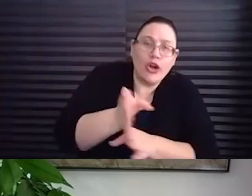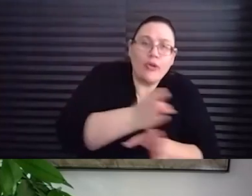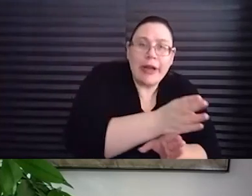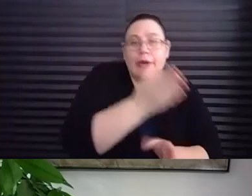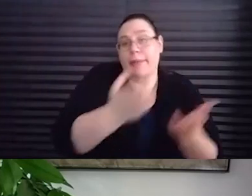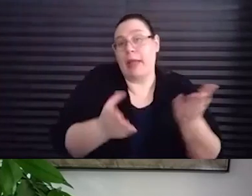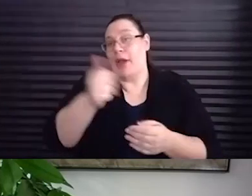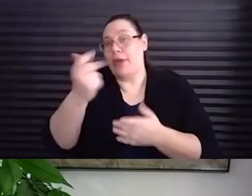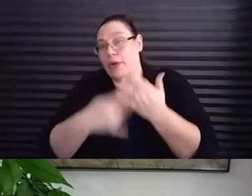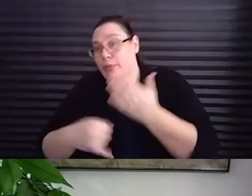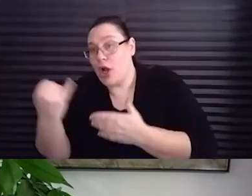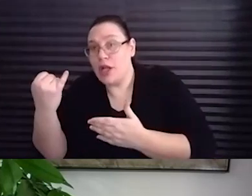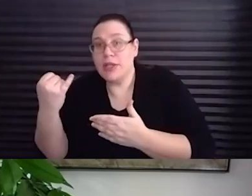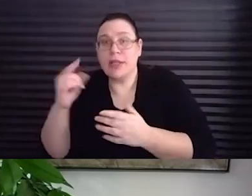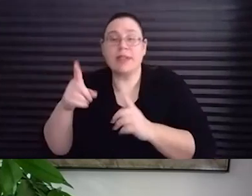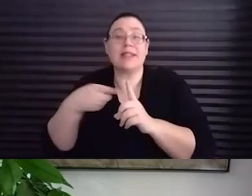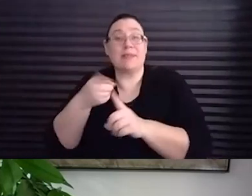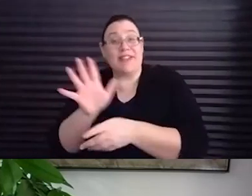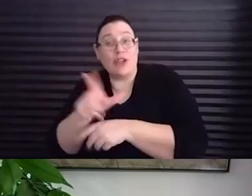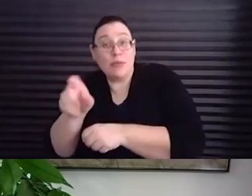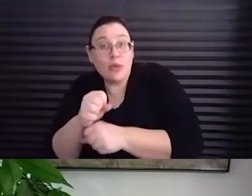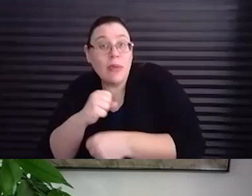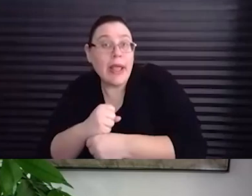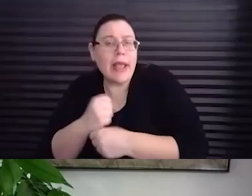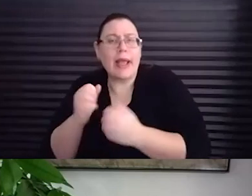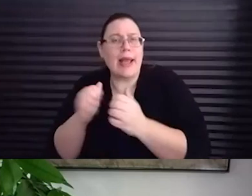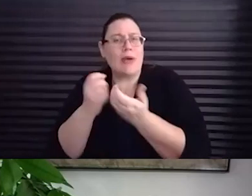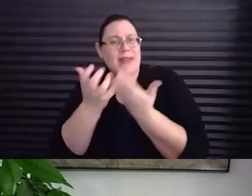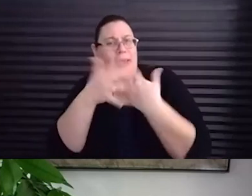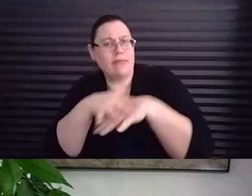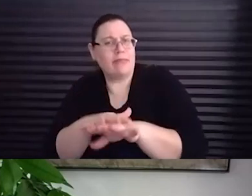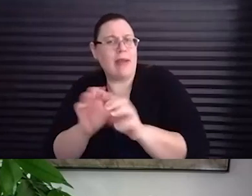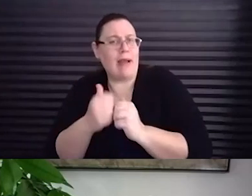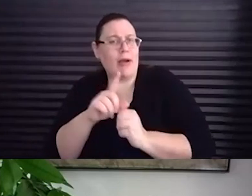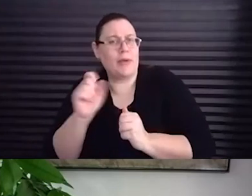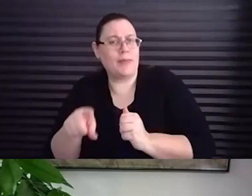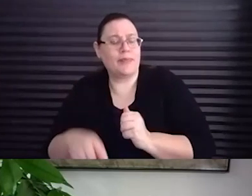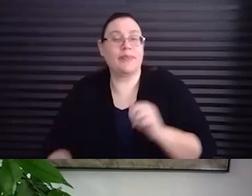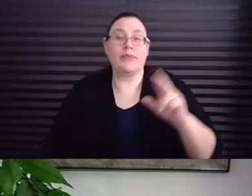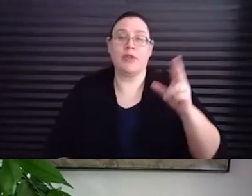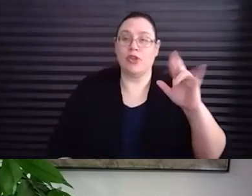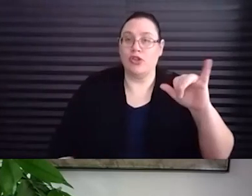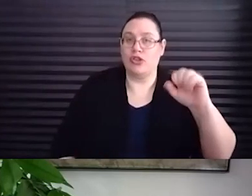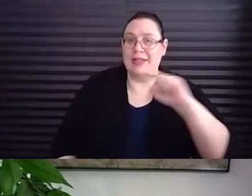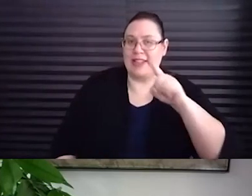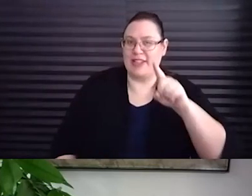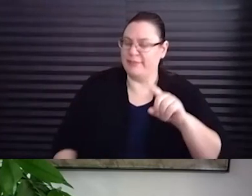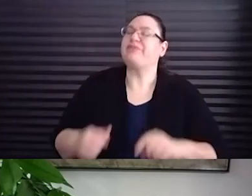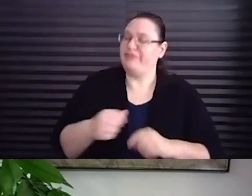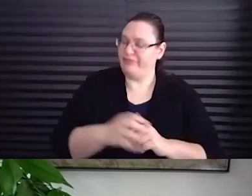this specific film that you've created, how is that woven together? No, that's a great question. I think